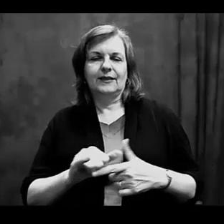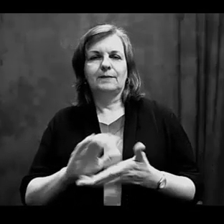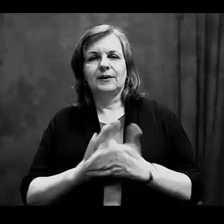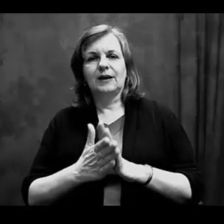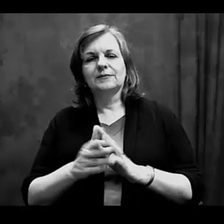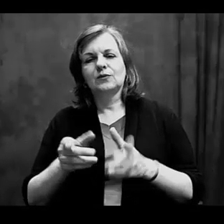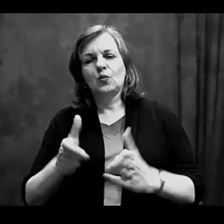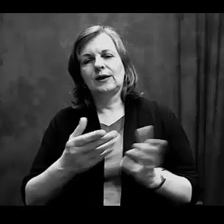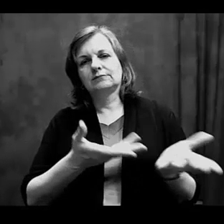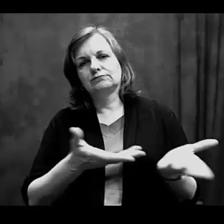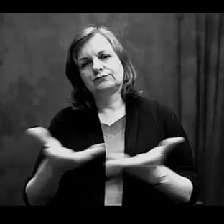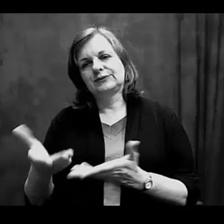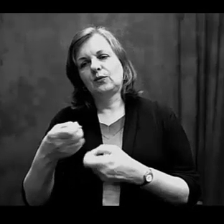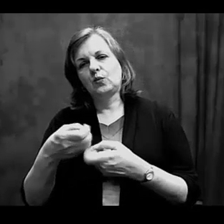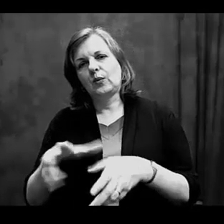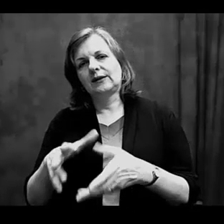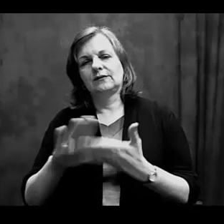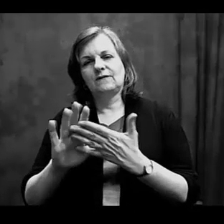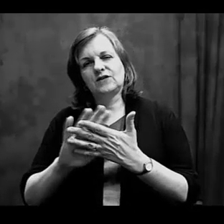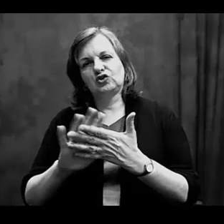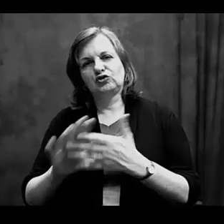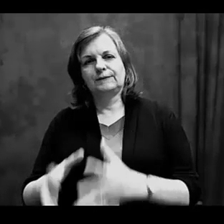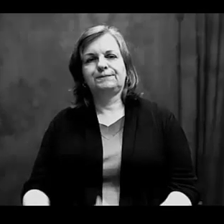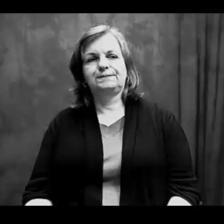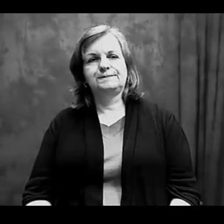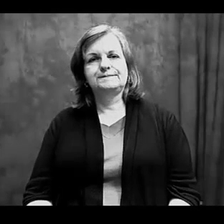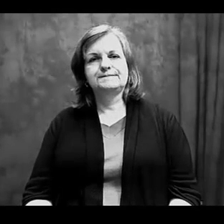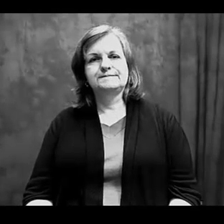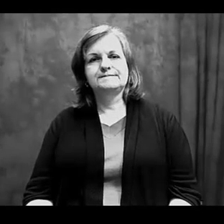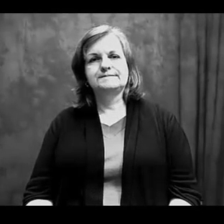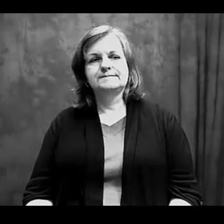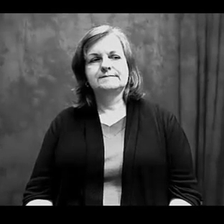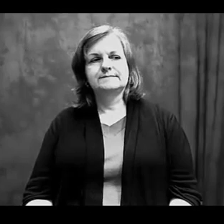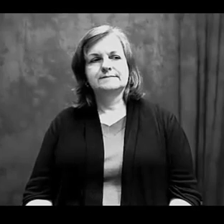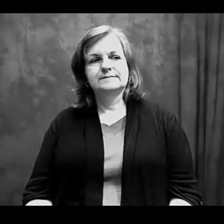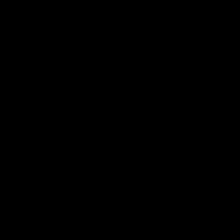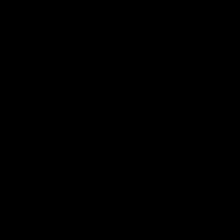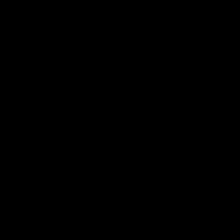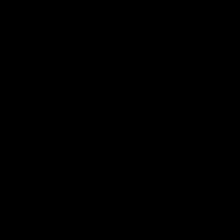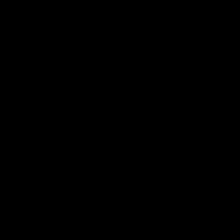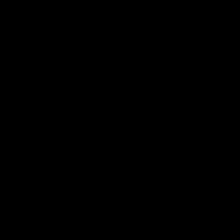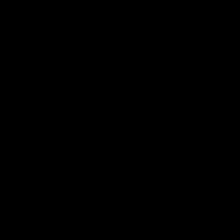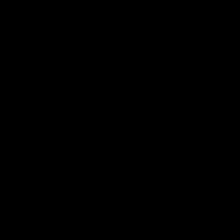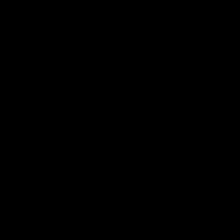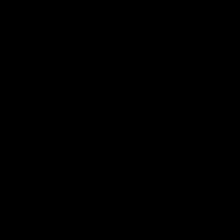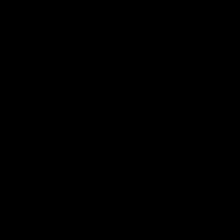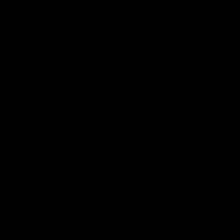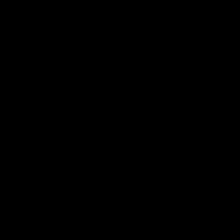filtering, a delivery system for filtering and getting rid of waste.